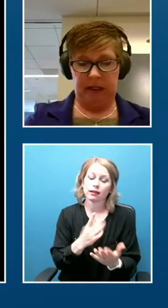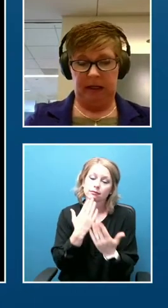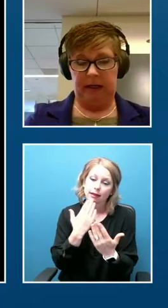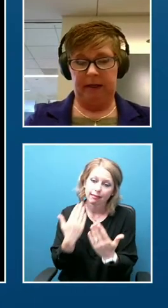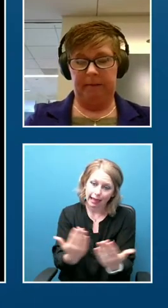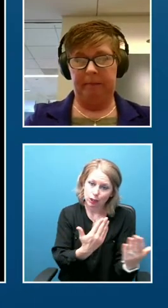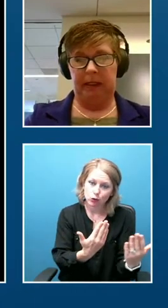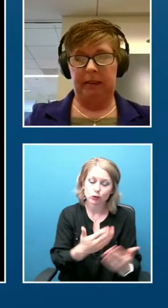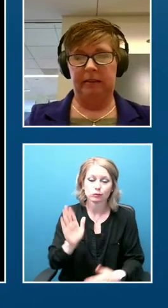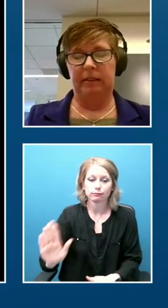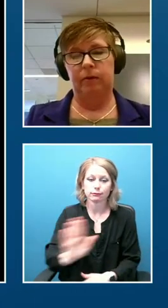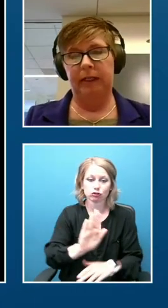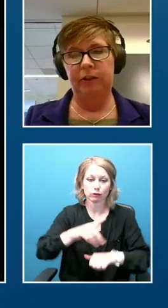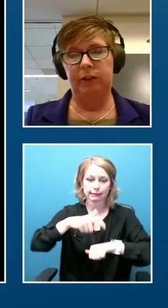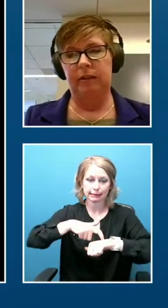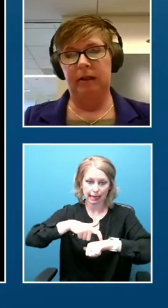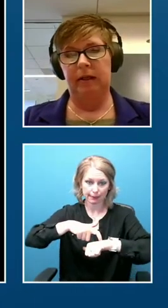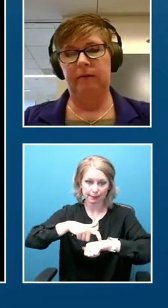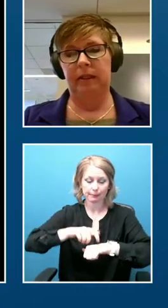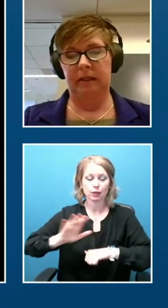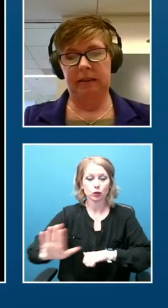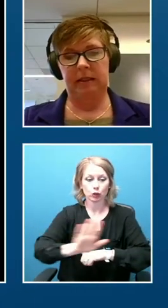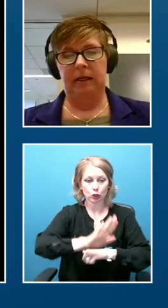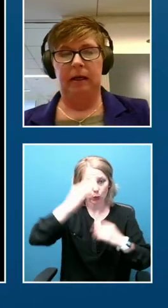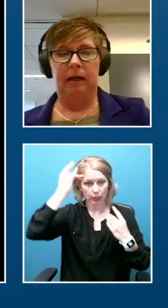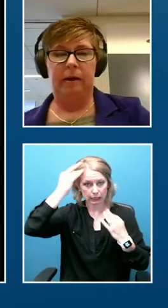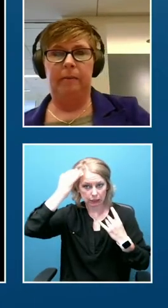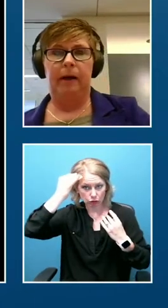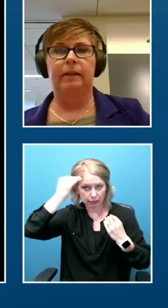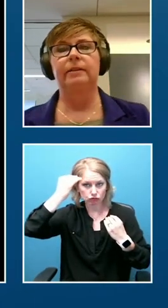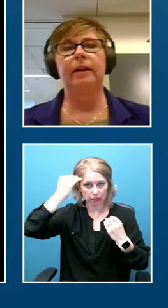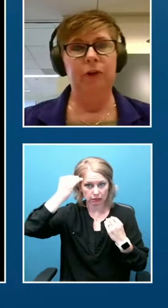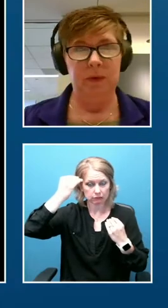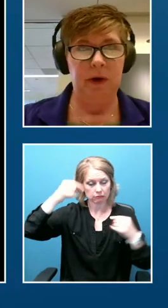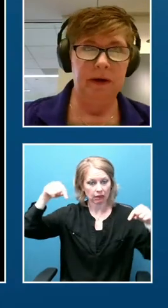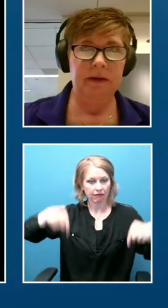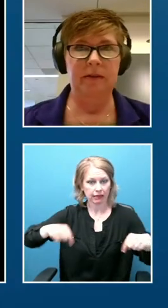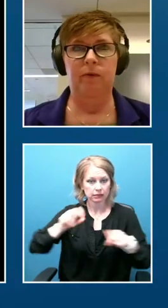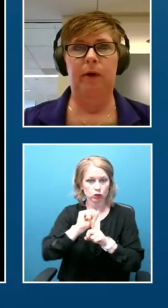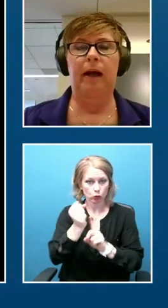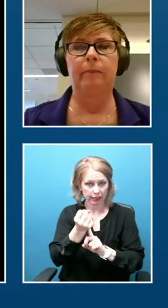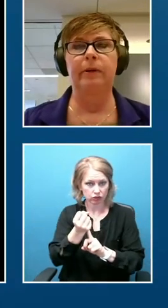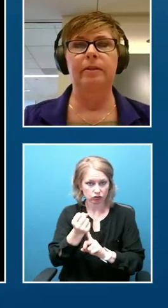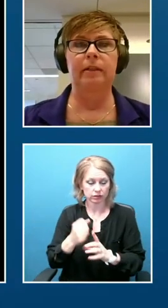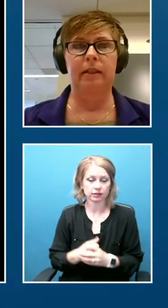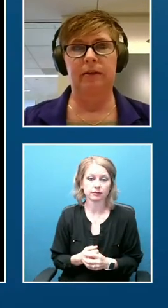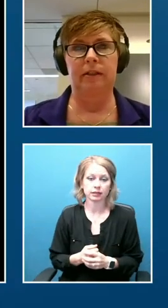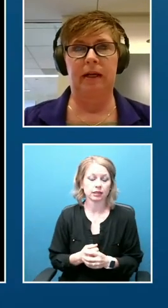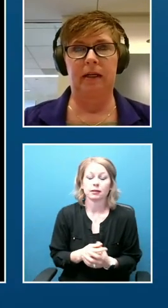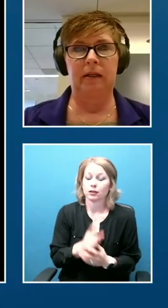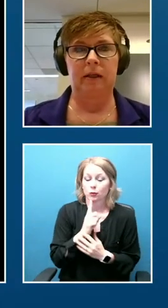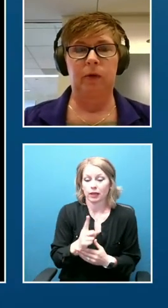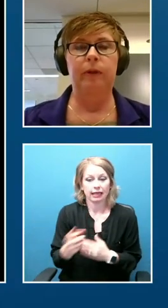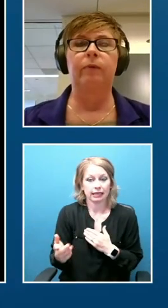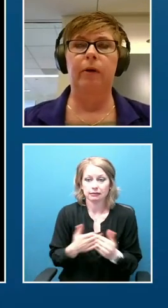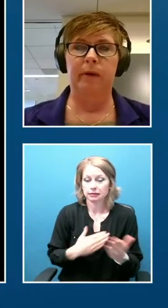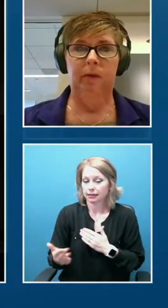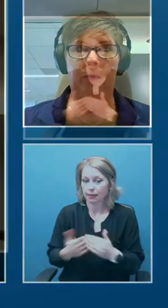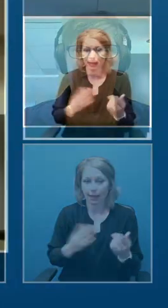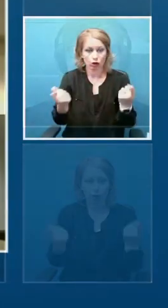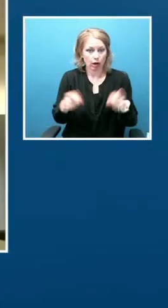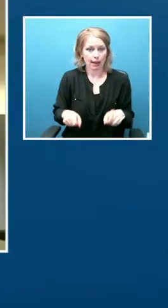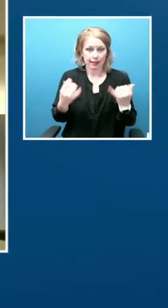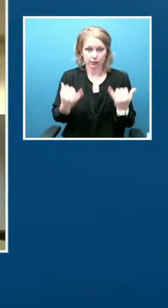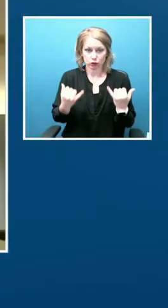time and consideration of this. I can tell you, regardless of what happens here today, we have